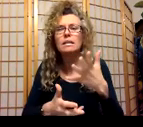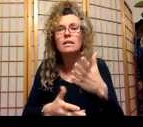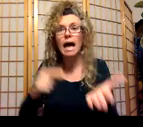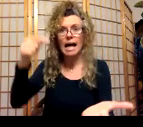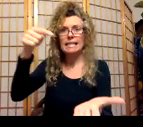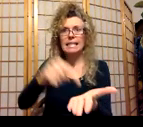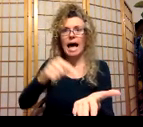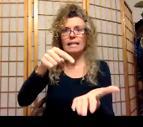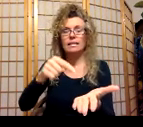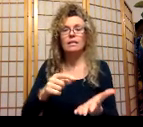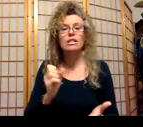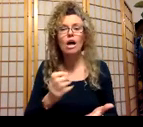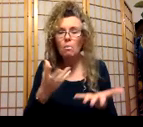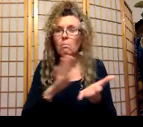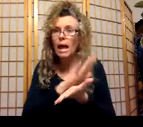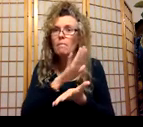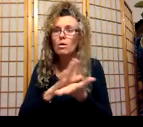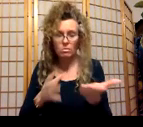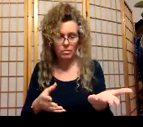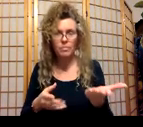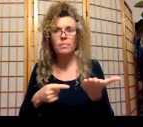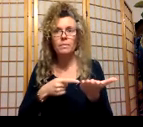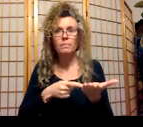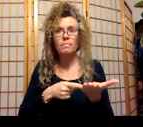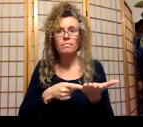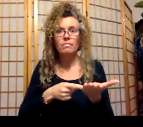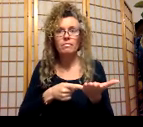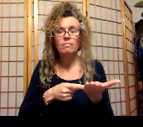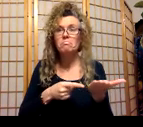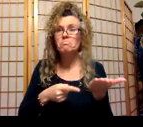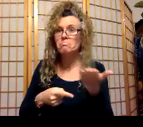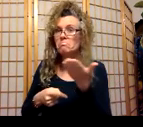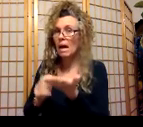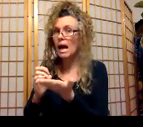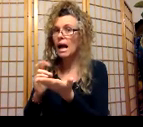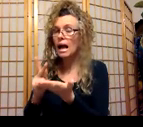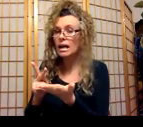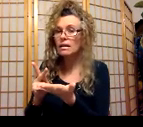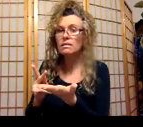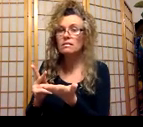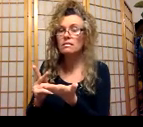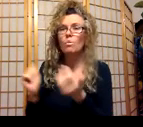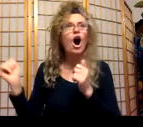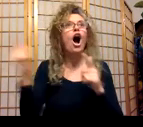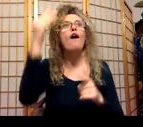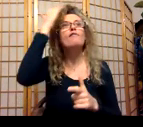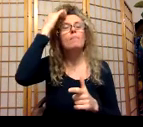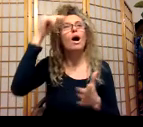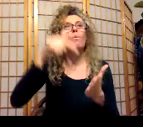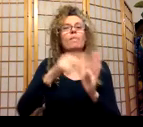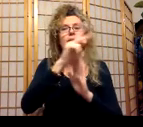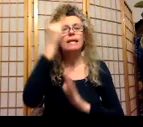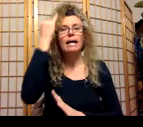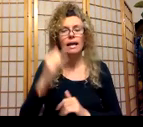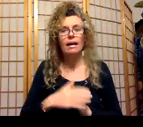So, let us take this piece of paper. You go to the bank. We all are familiar with this principle and ask